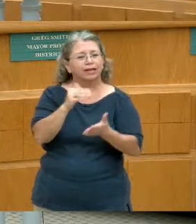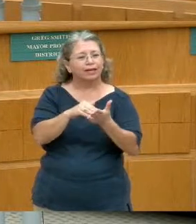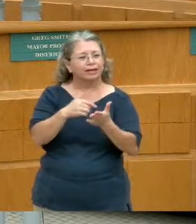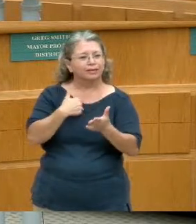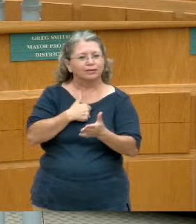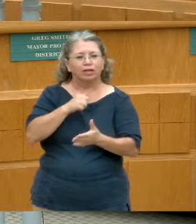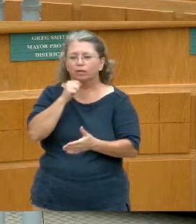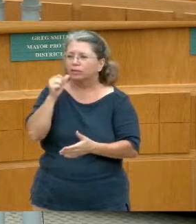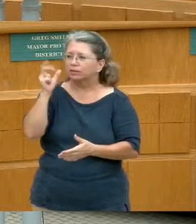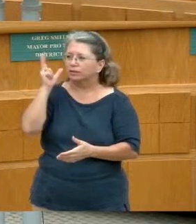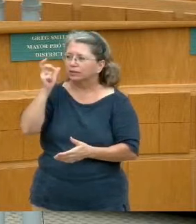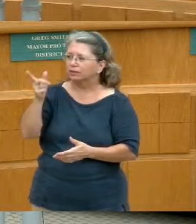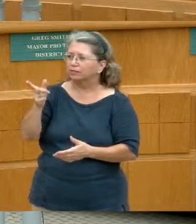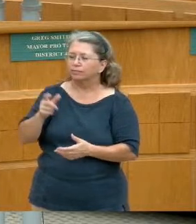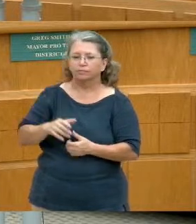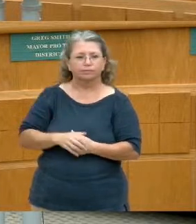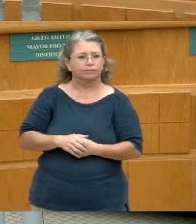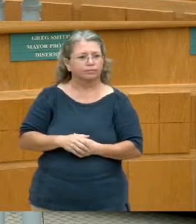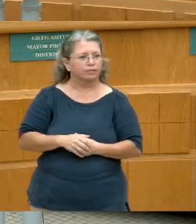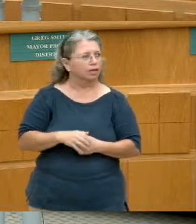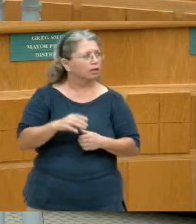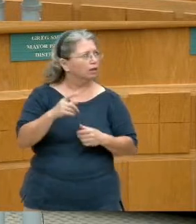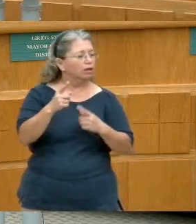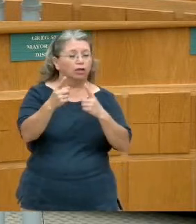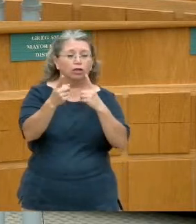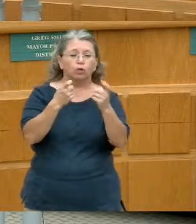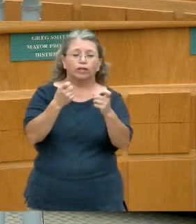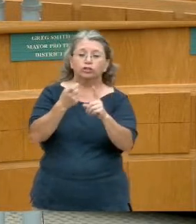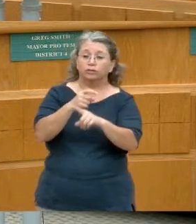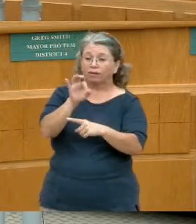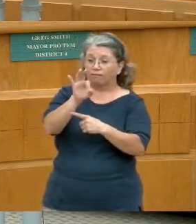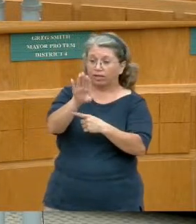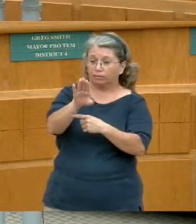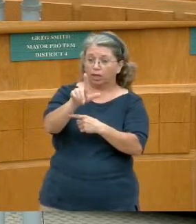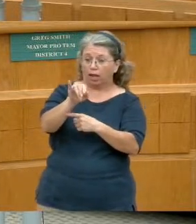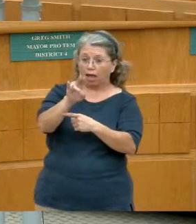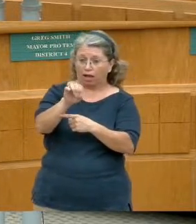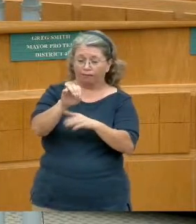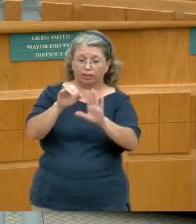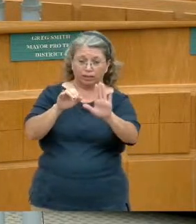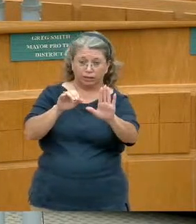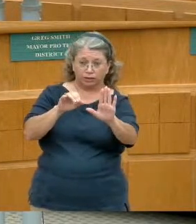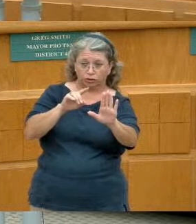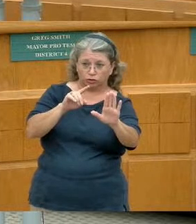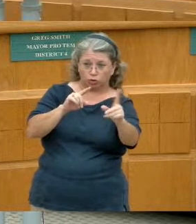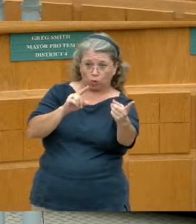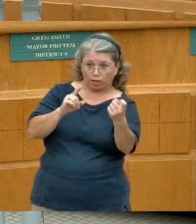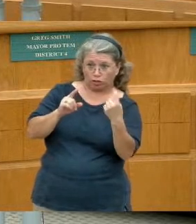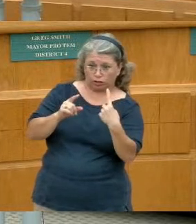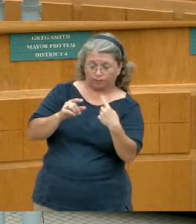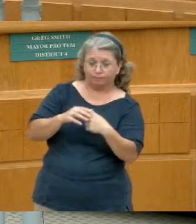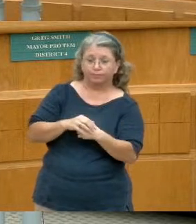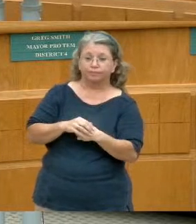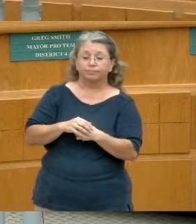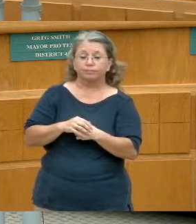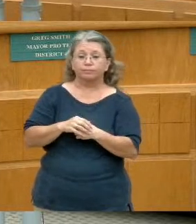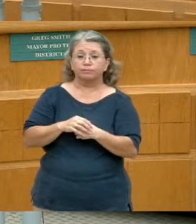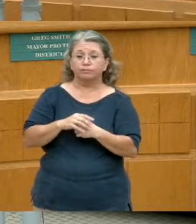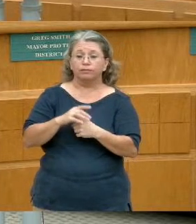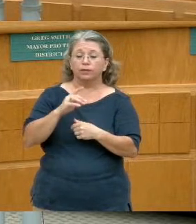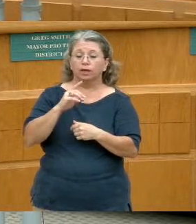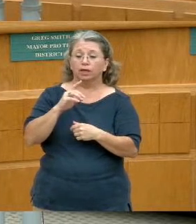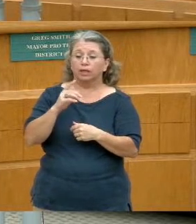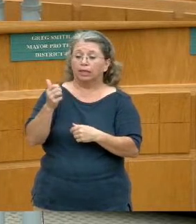Yeah, okay, so these are questions from Facebook Live. The question is, are the cases